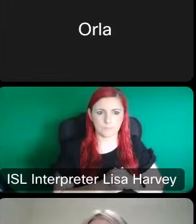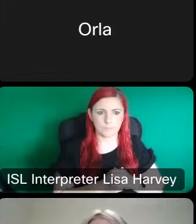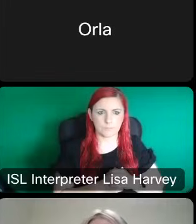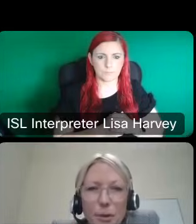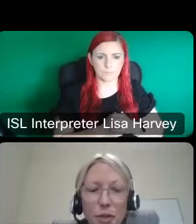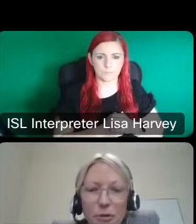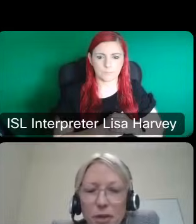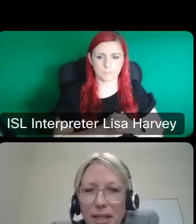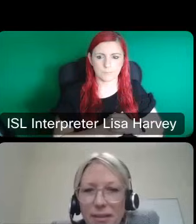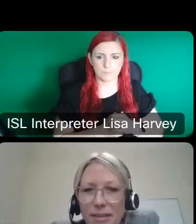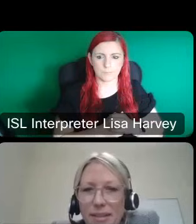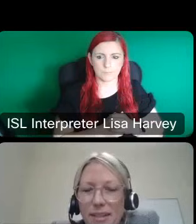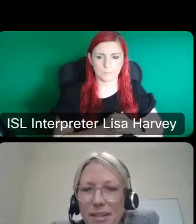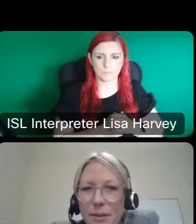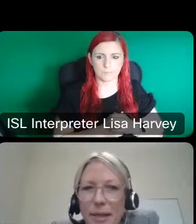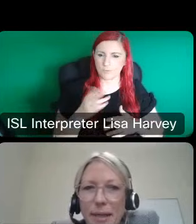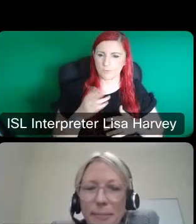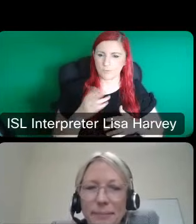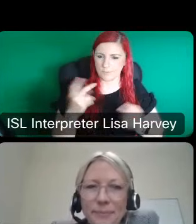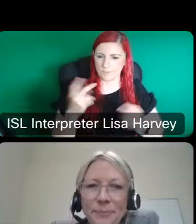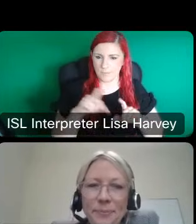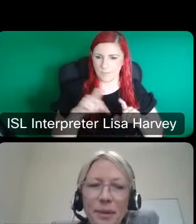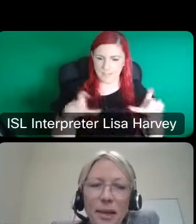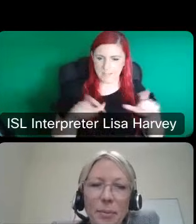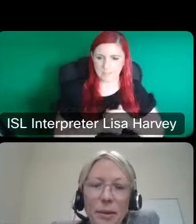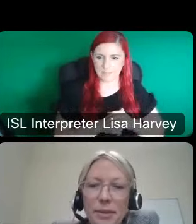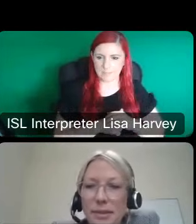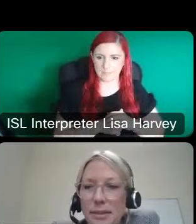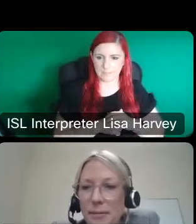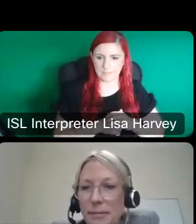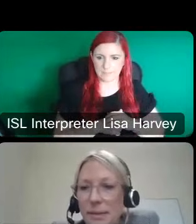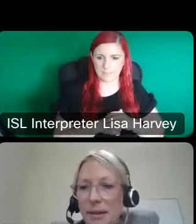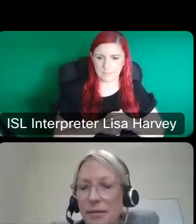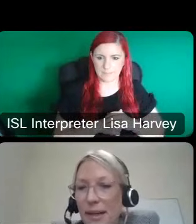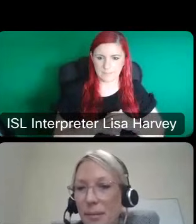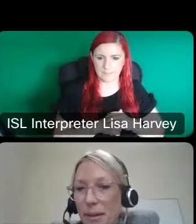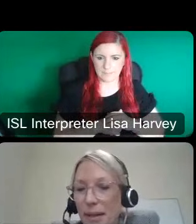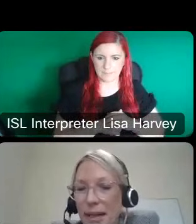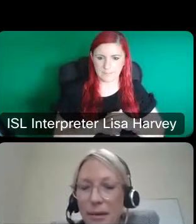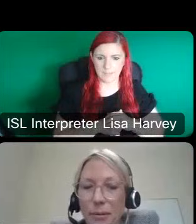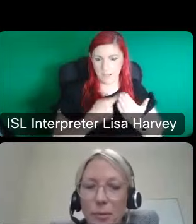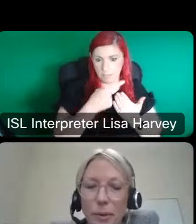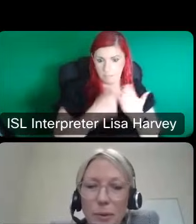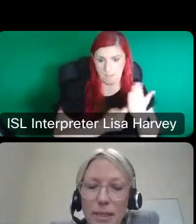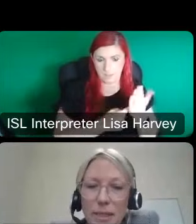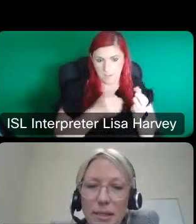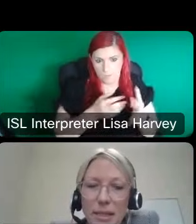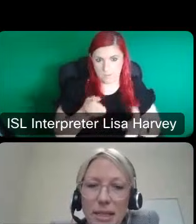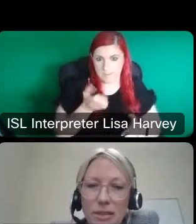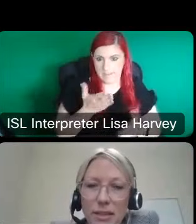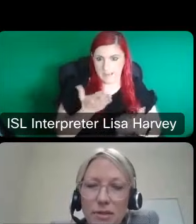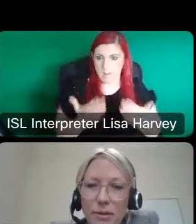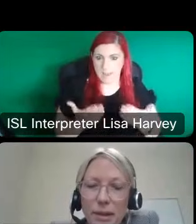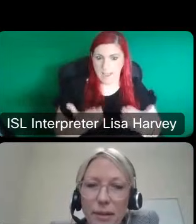Thank you, Roisin, for sharing the slides. So the policy is obviously available. We've uploaded it to the